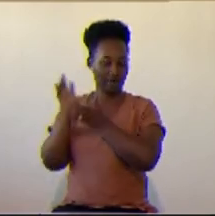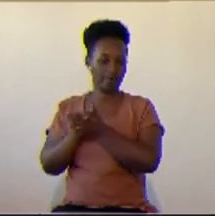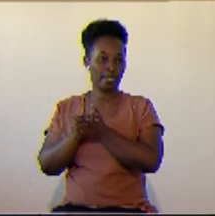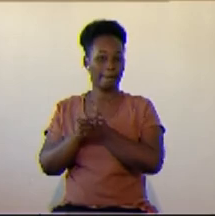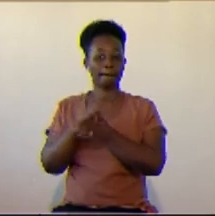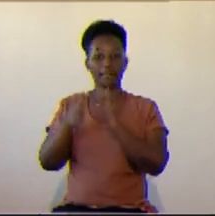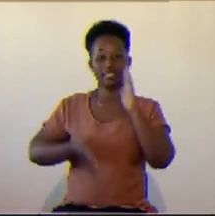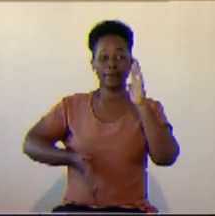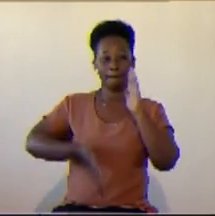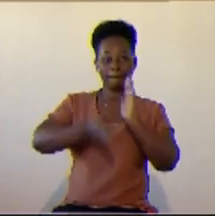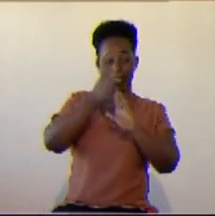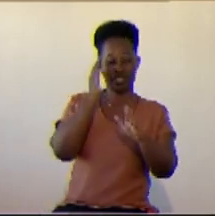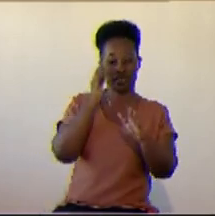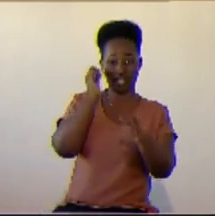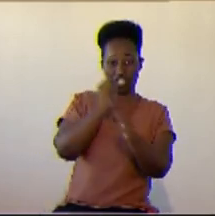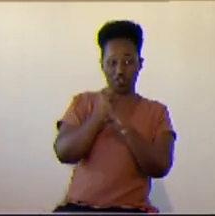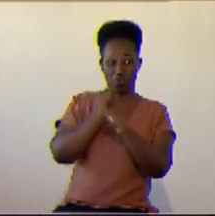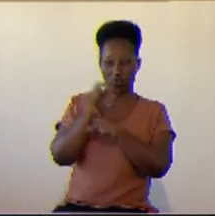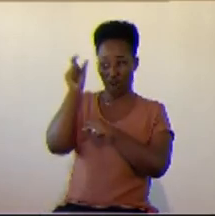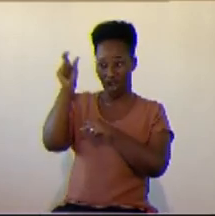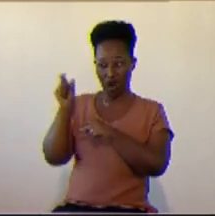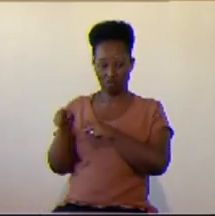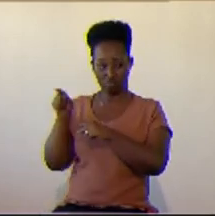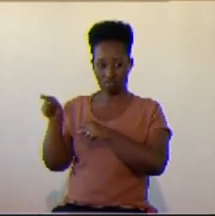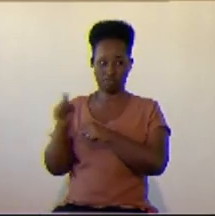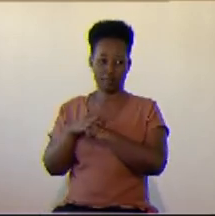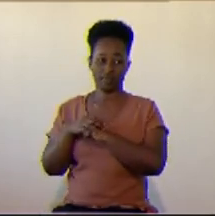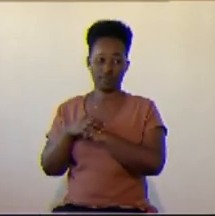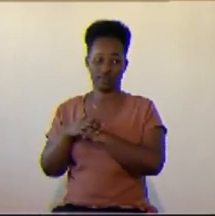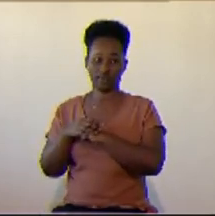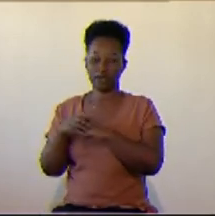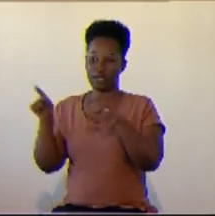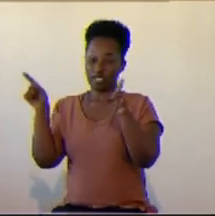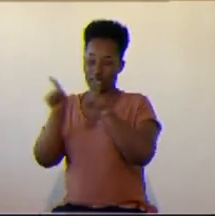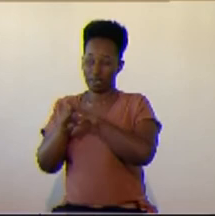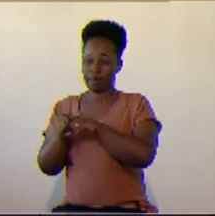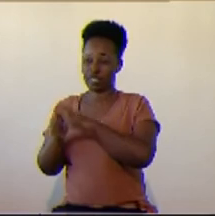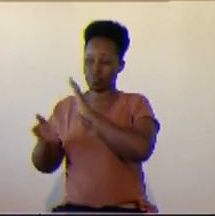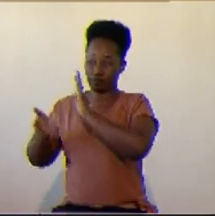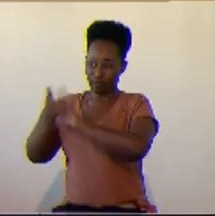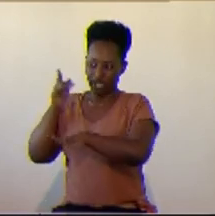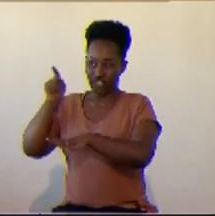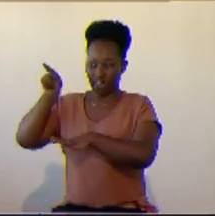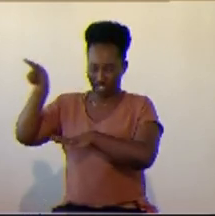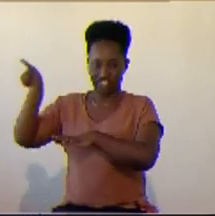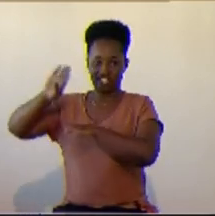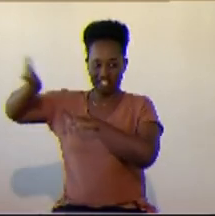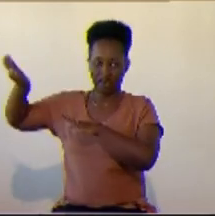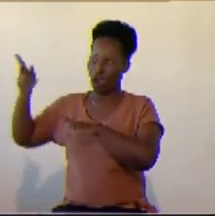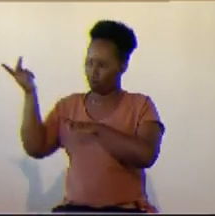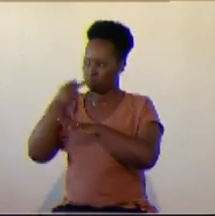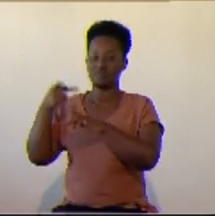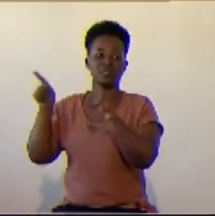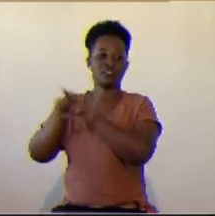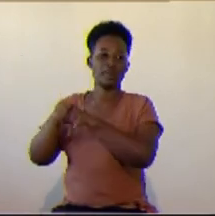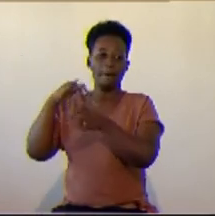pressure exerted by this column of mercury is the same as the pressure exerted by the other column of mercury. Why?